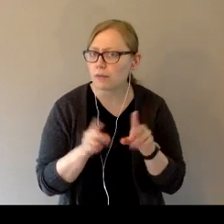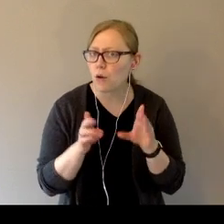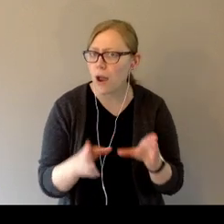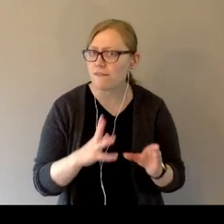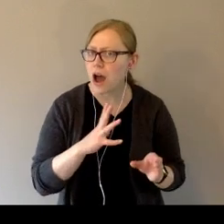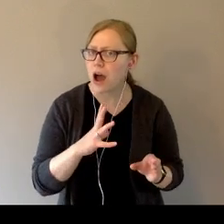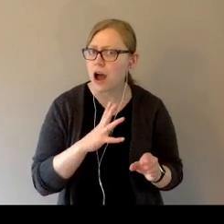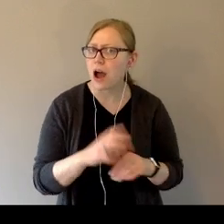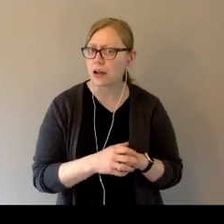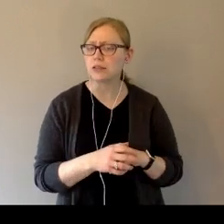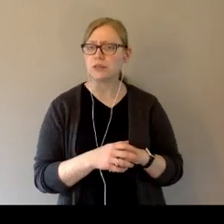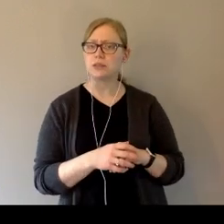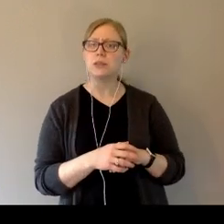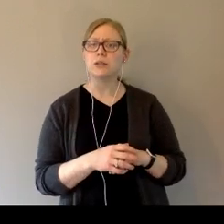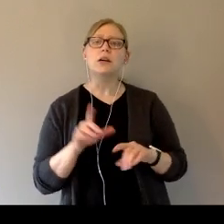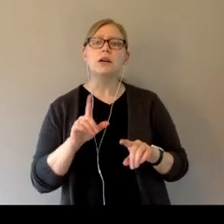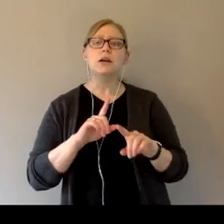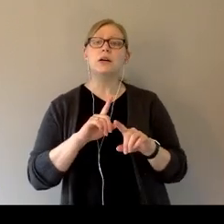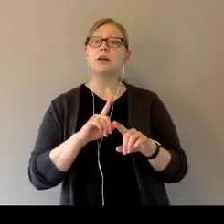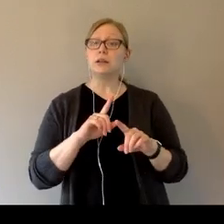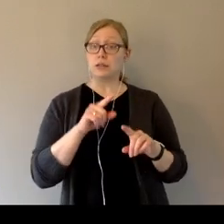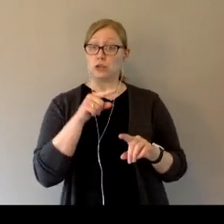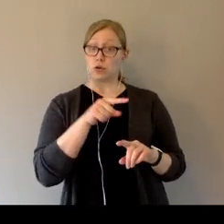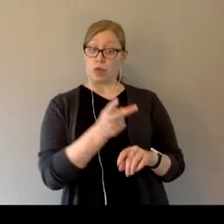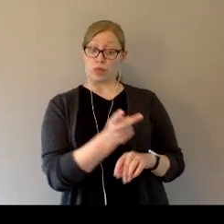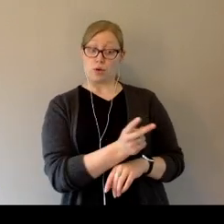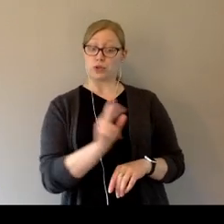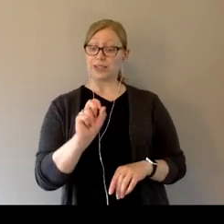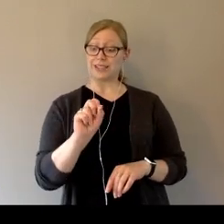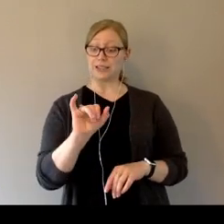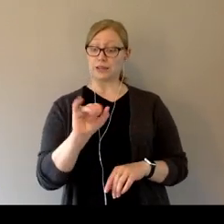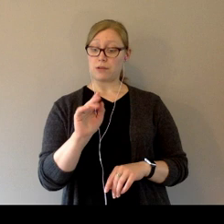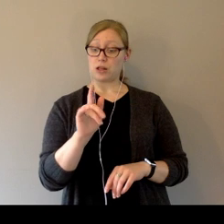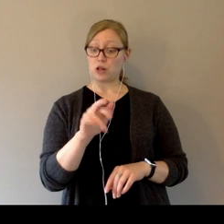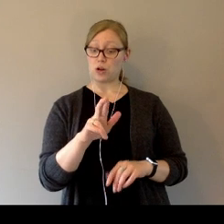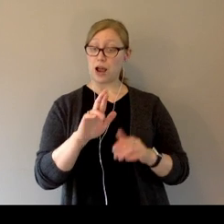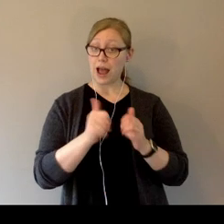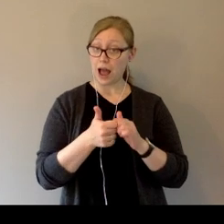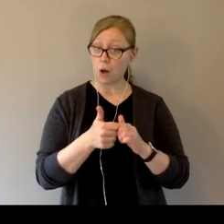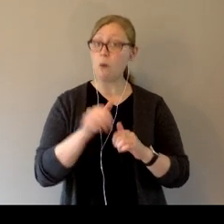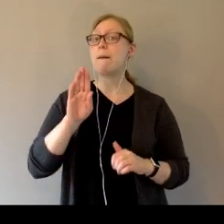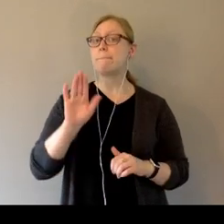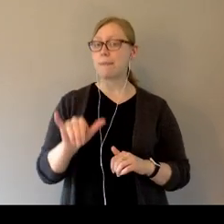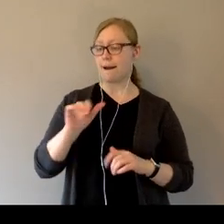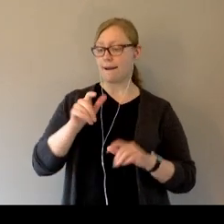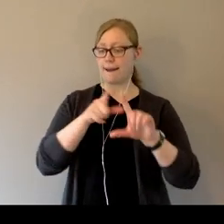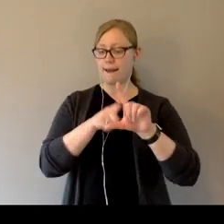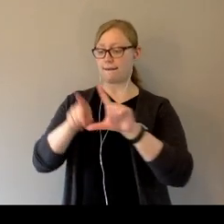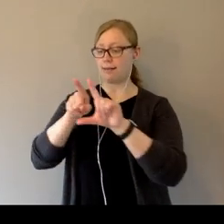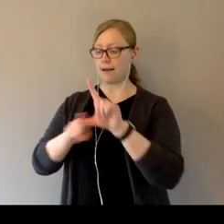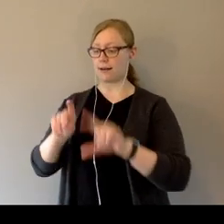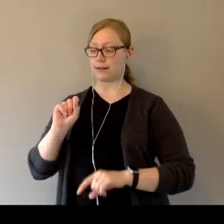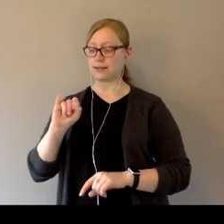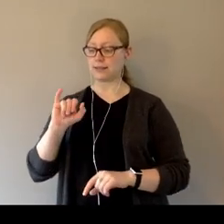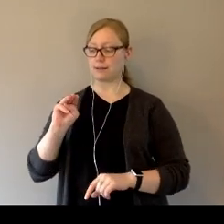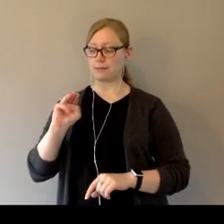Um, by angle angle similarity. So this is my